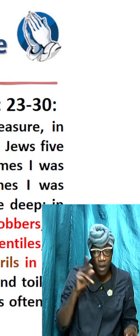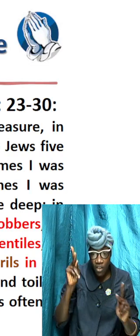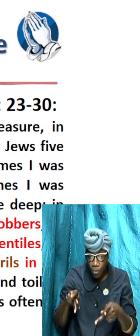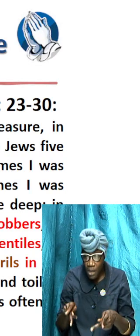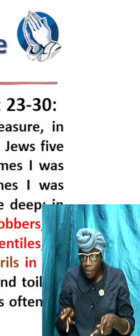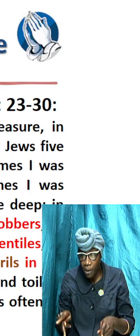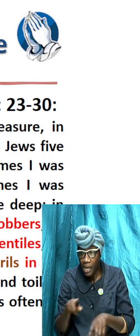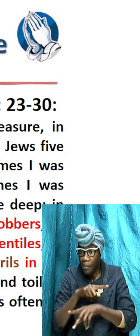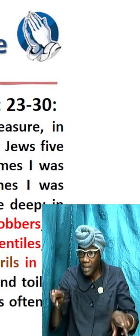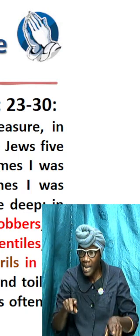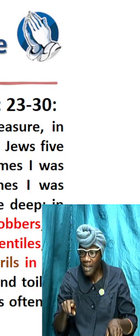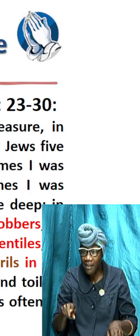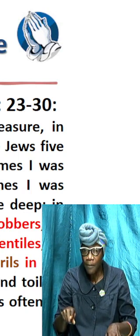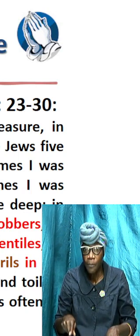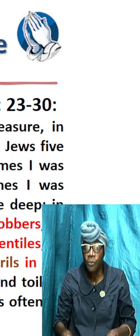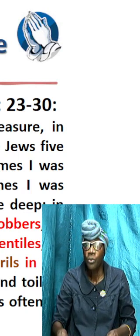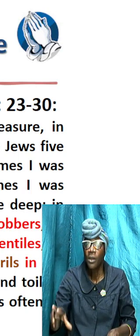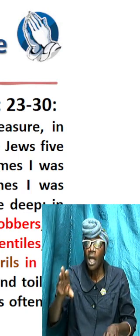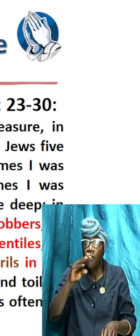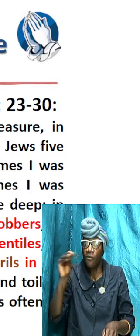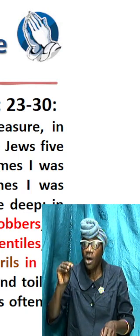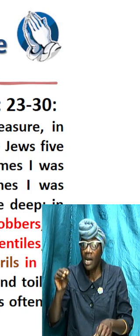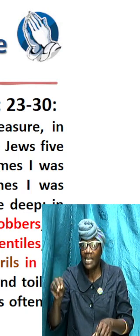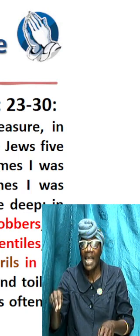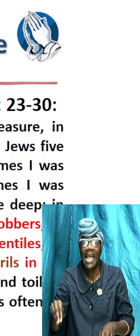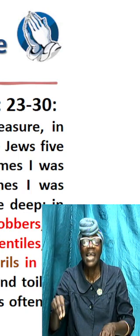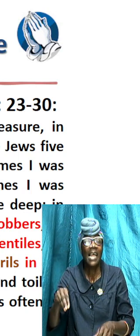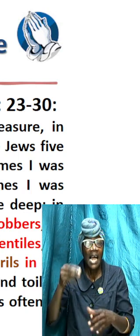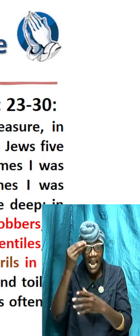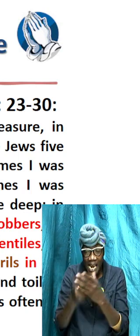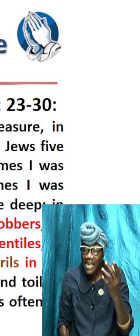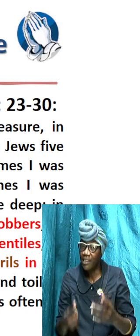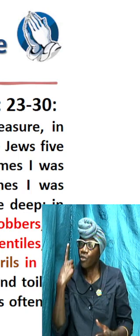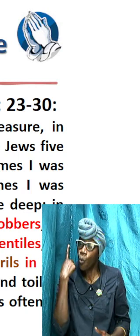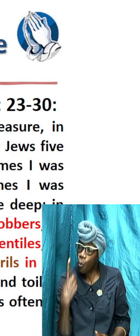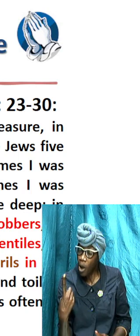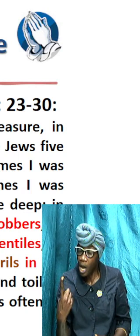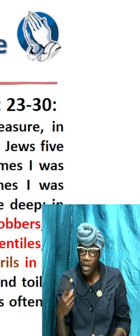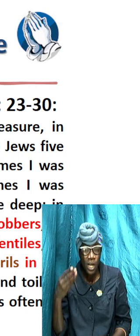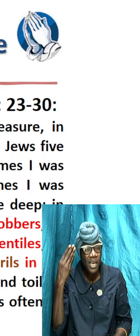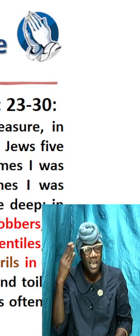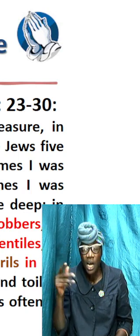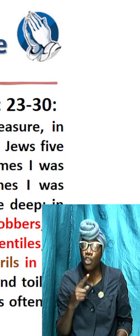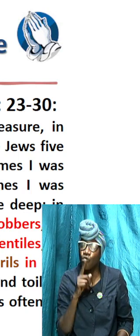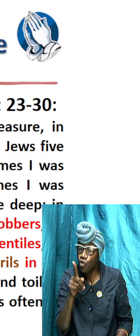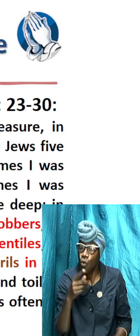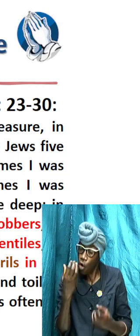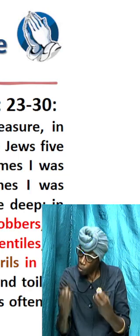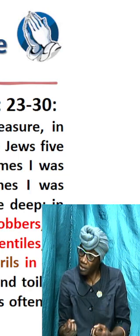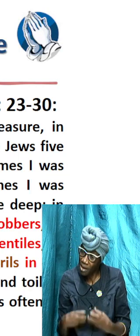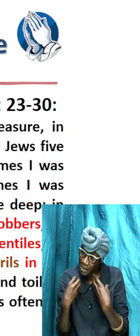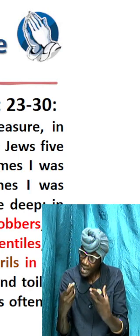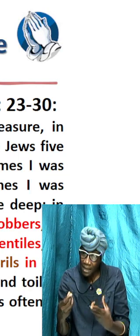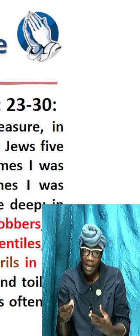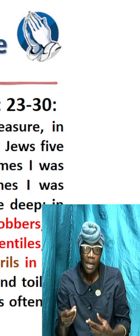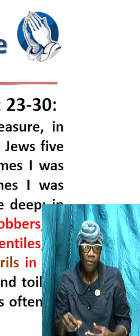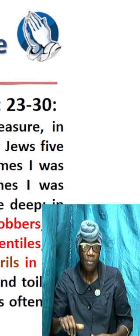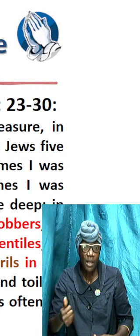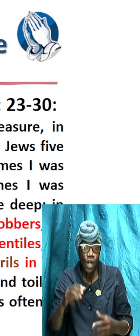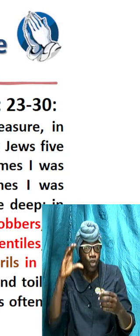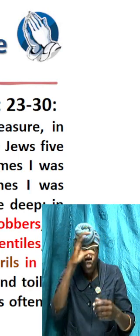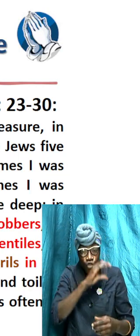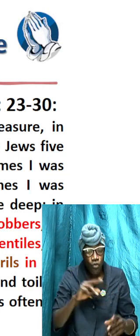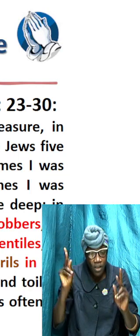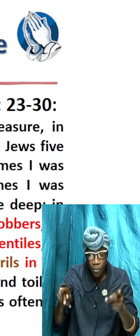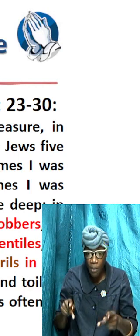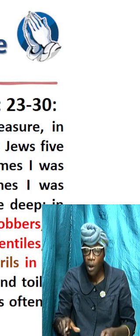40 minus one. But we don't even sure how much he got from the heathens. Praise God. He said, 3 times was I